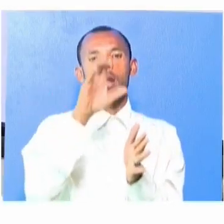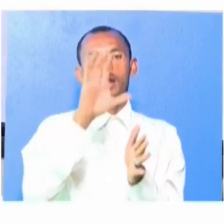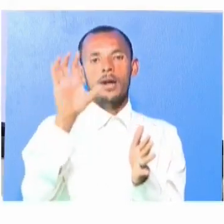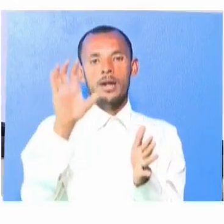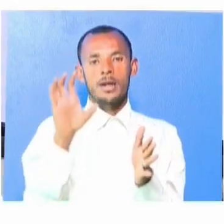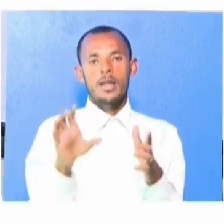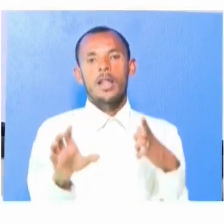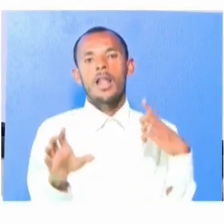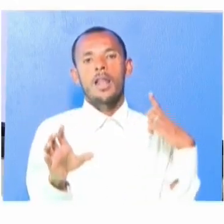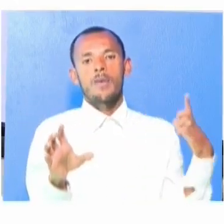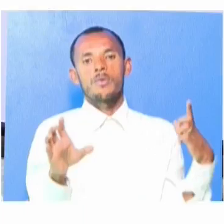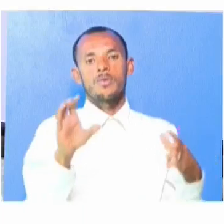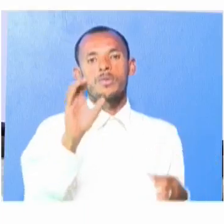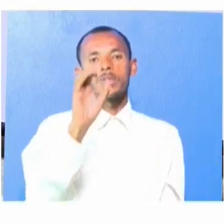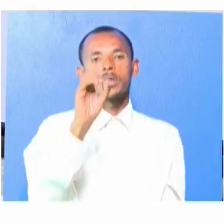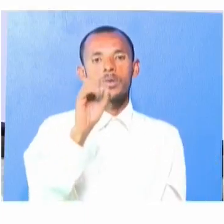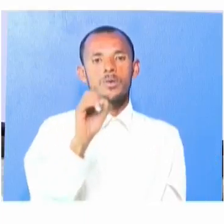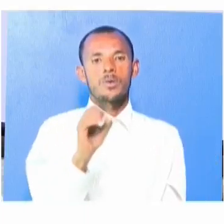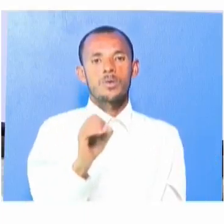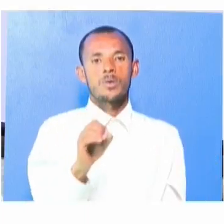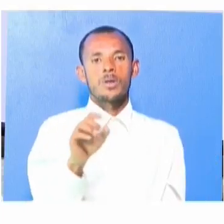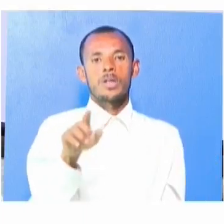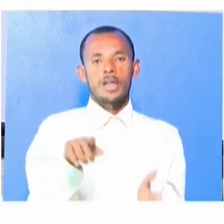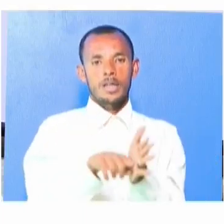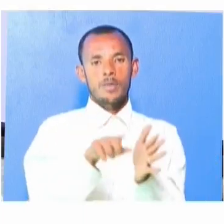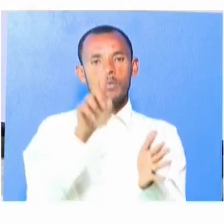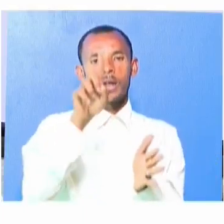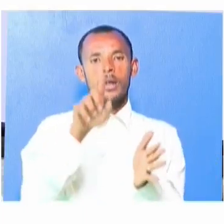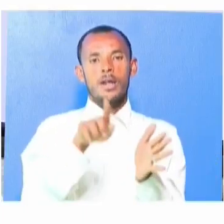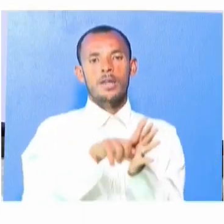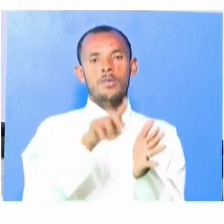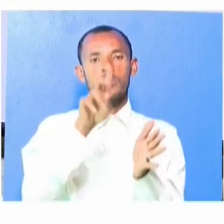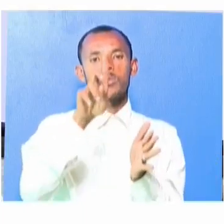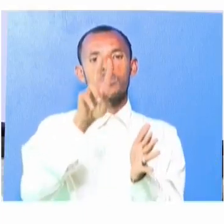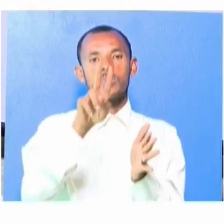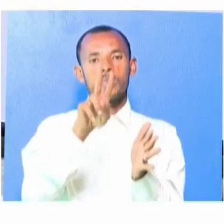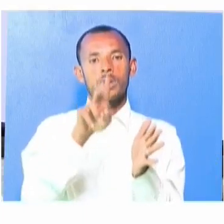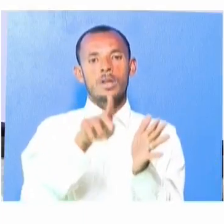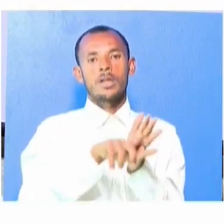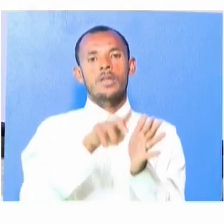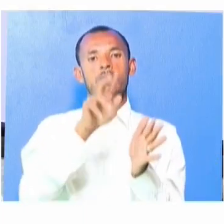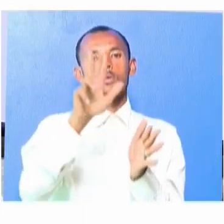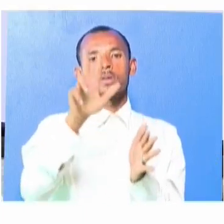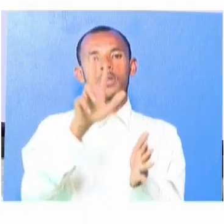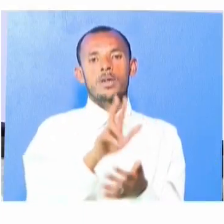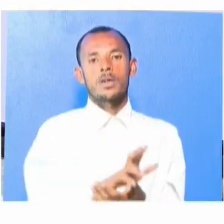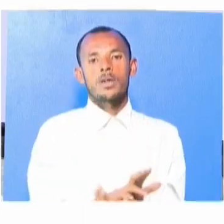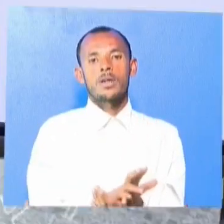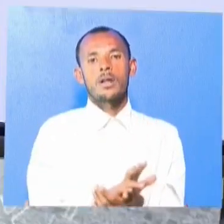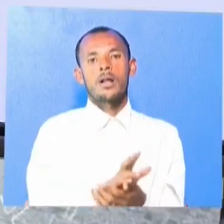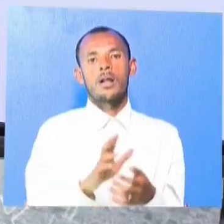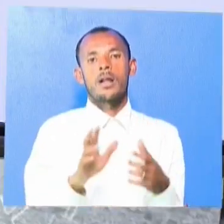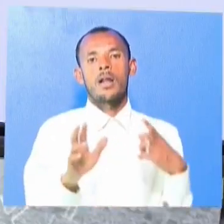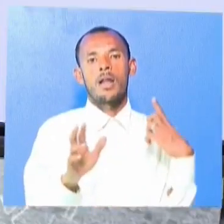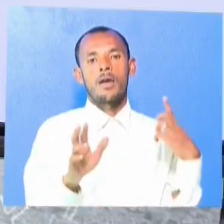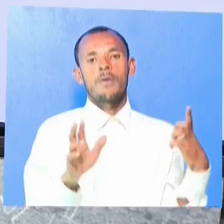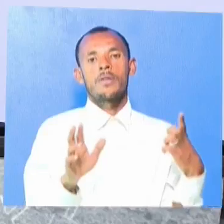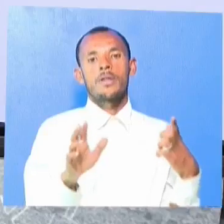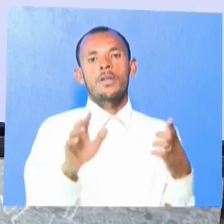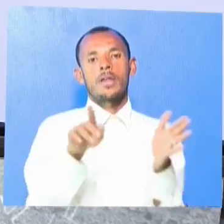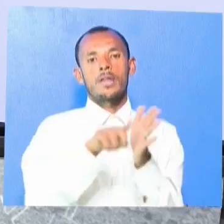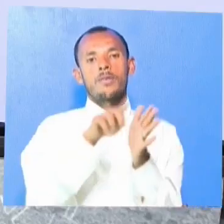left of 0. You will have minus 1, minus 2, minus 3, and so on. You have somewhere to the left, negative